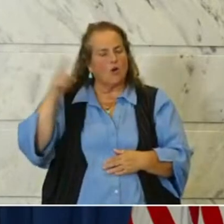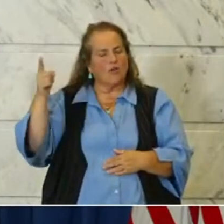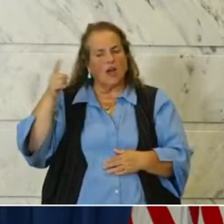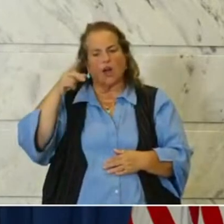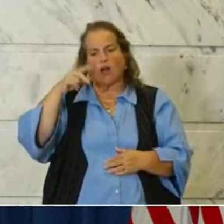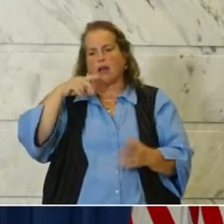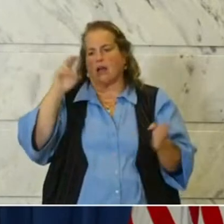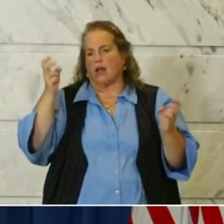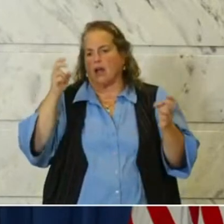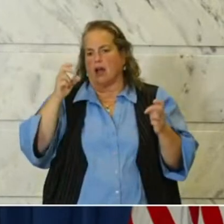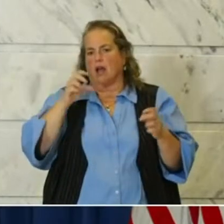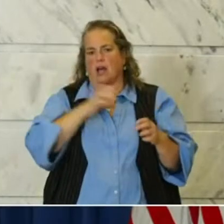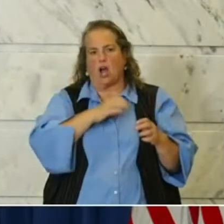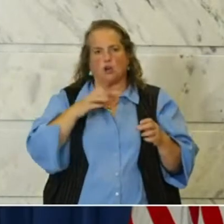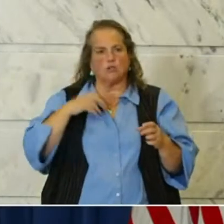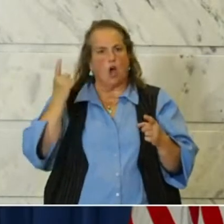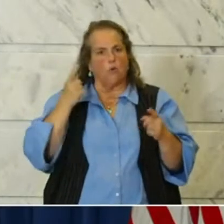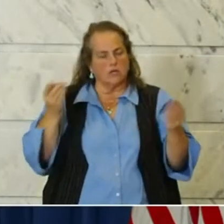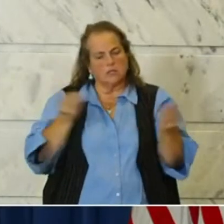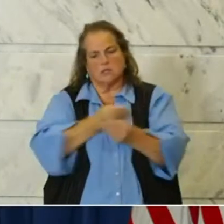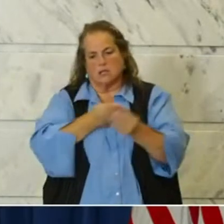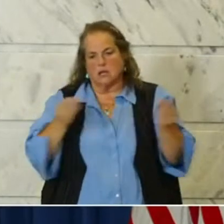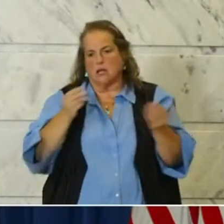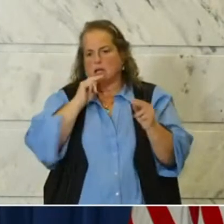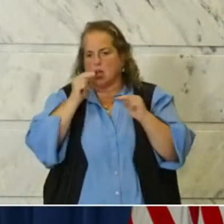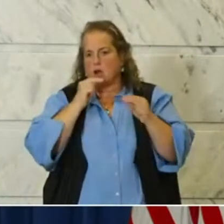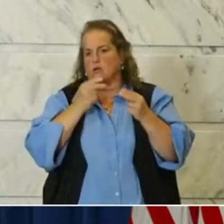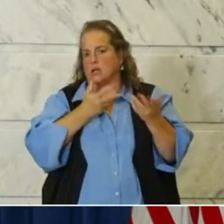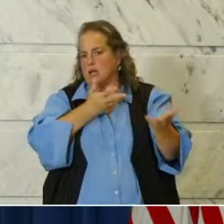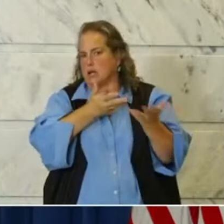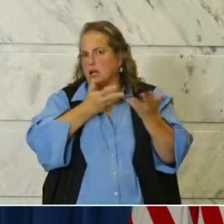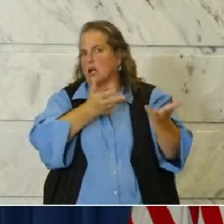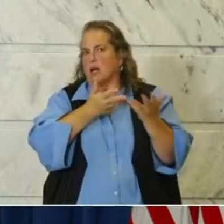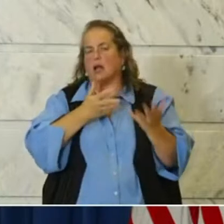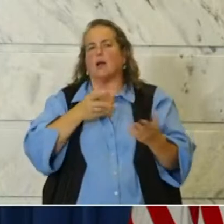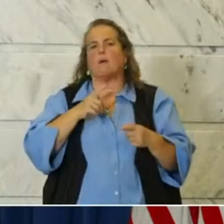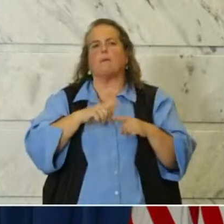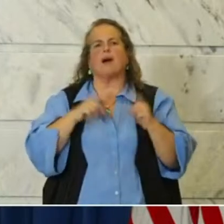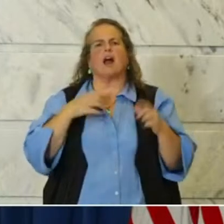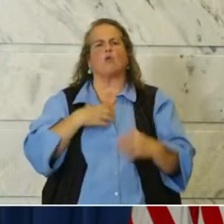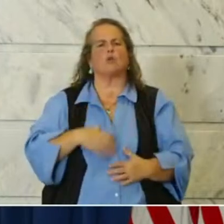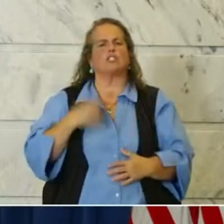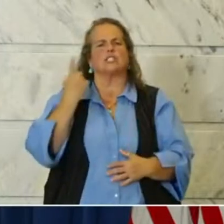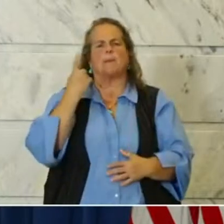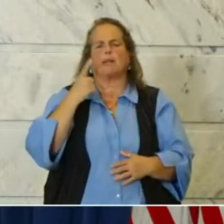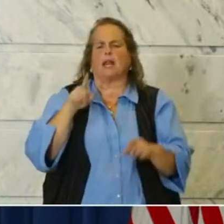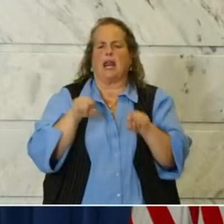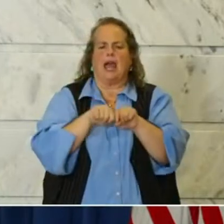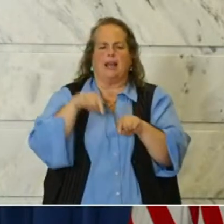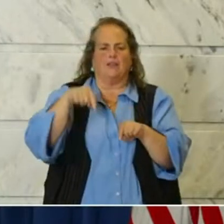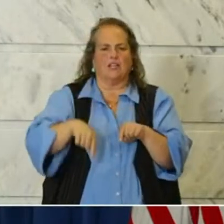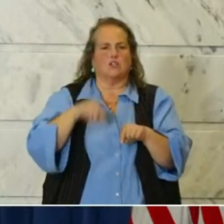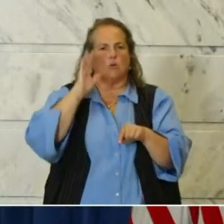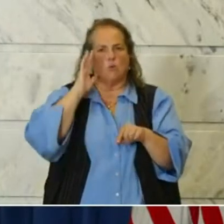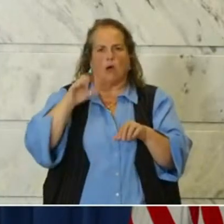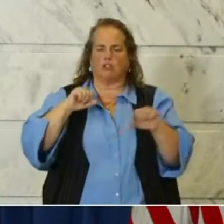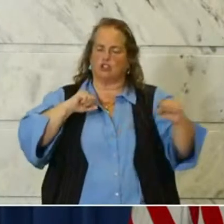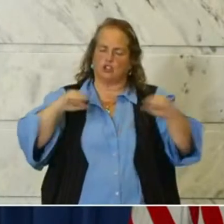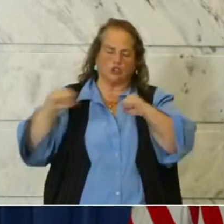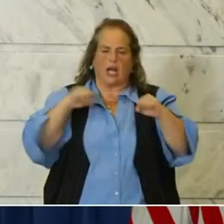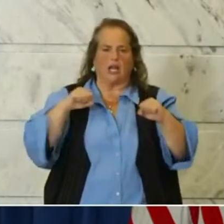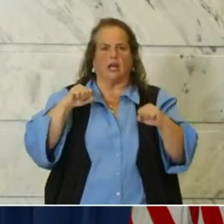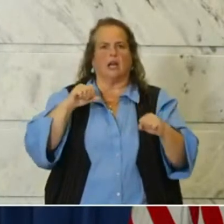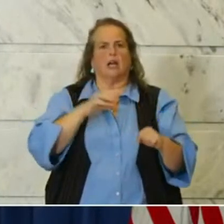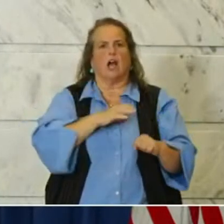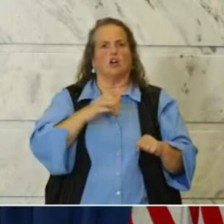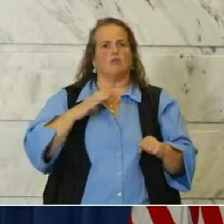we were at a place where at least something like this could shake us out of that and just get us to do the right thing. And what